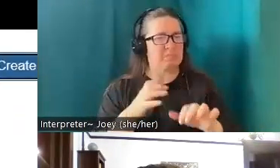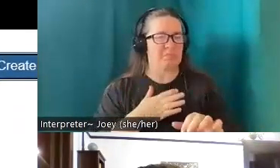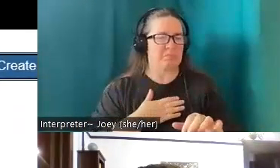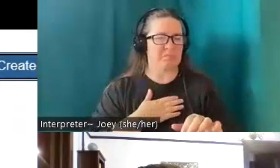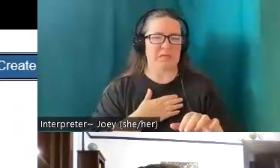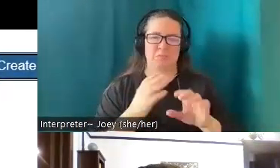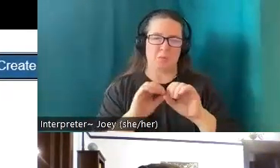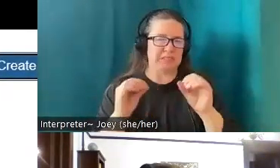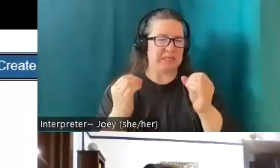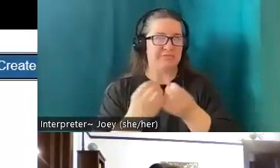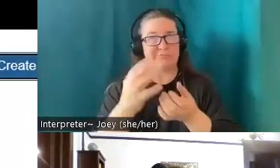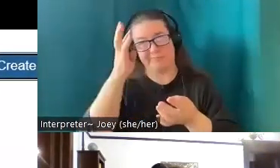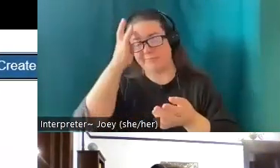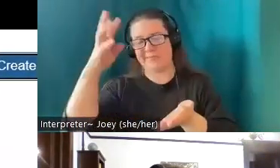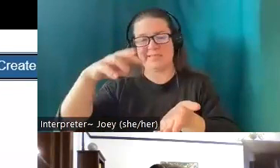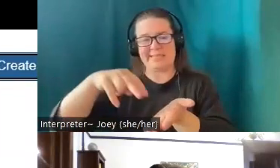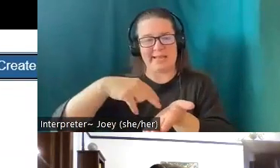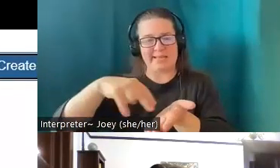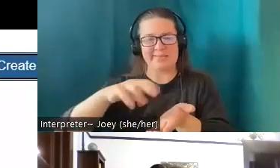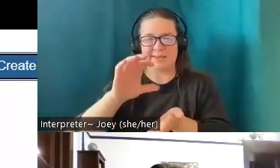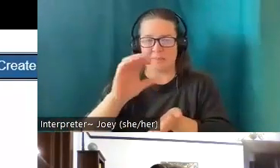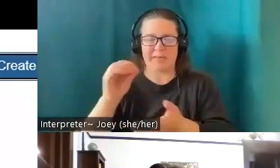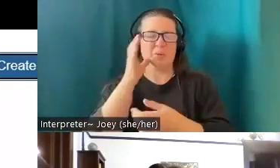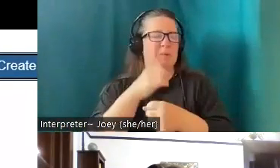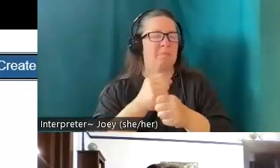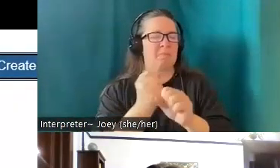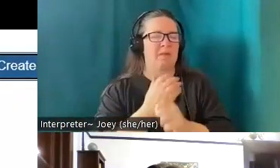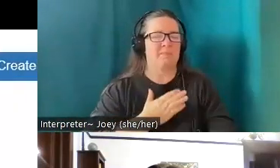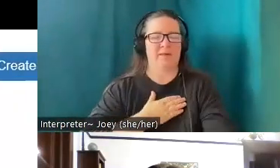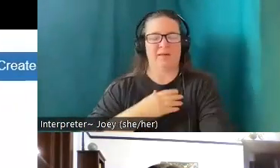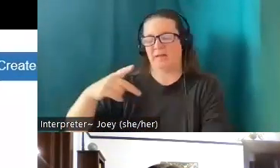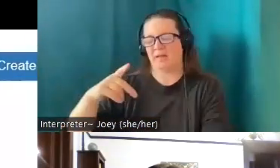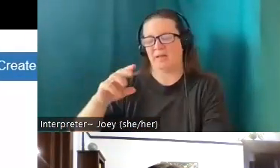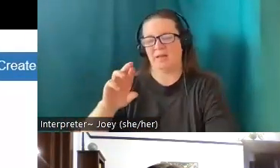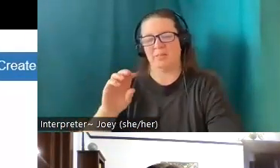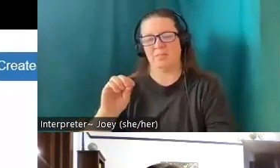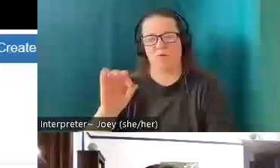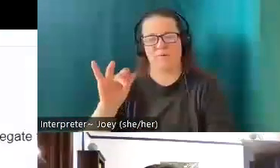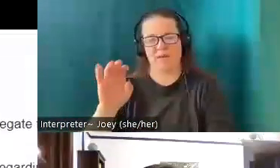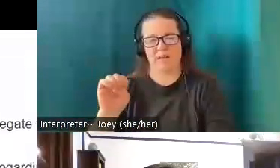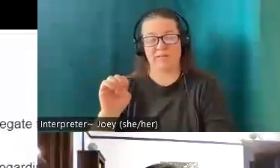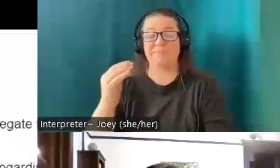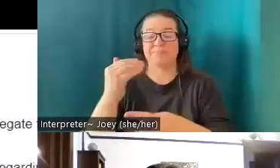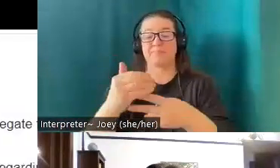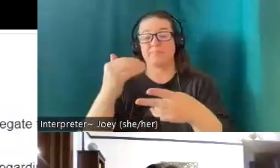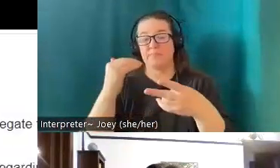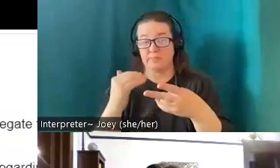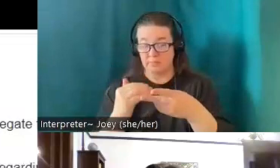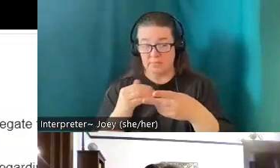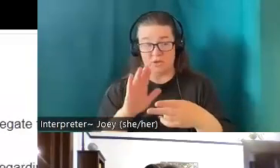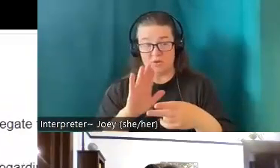and I will create my profile. The next question will be, is your organization based in Washington State? In my case,